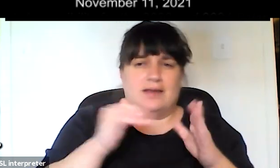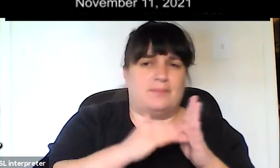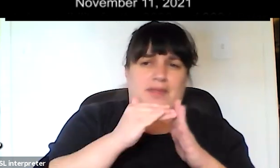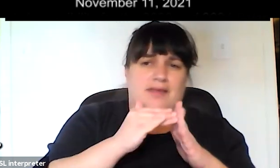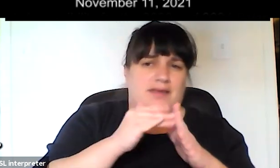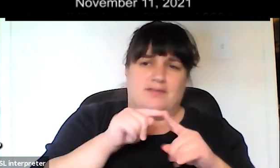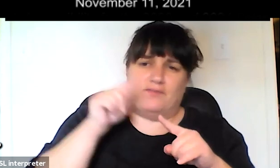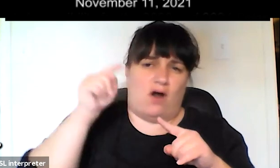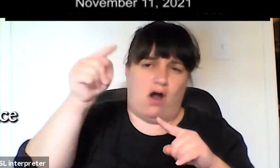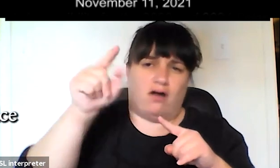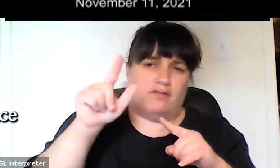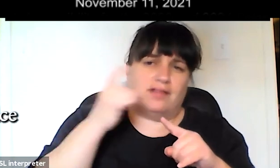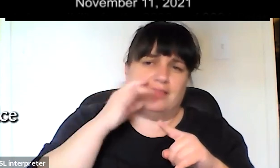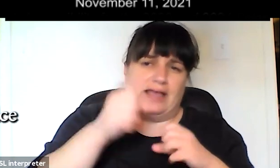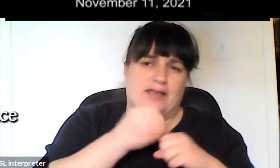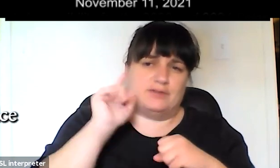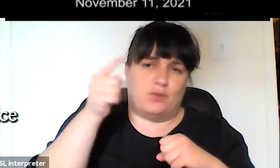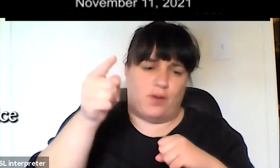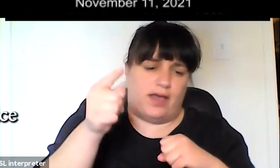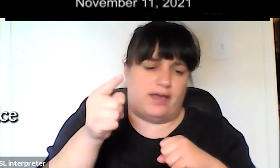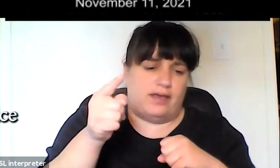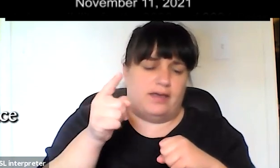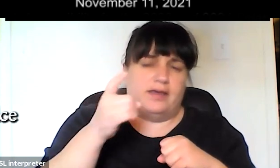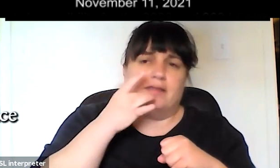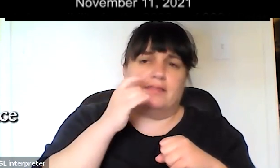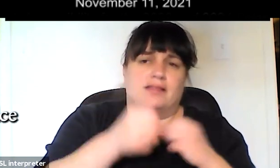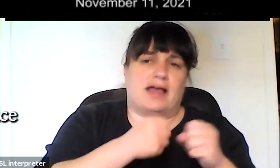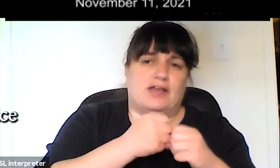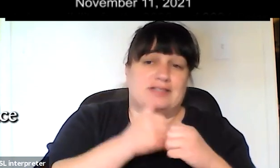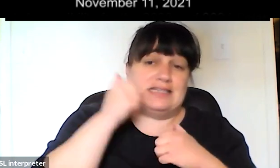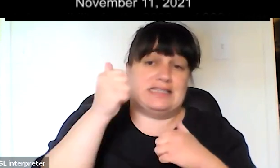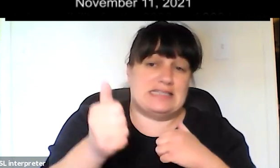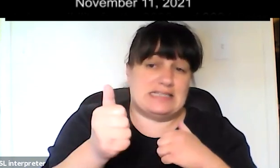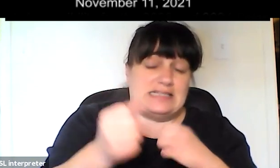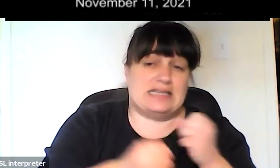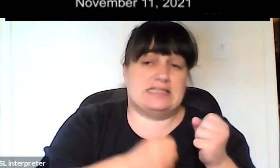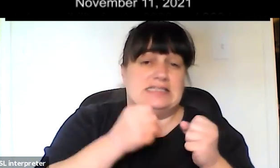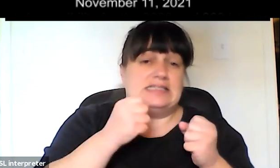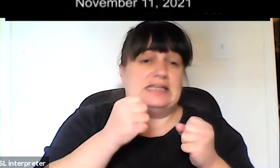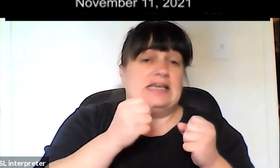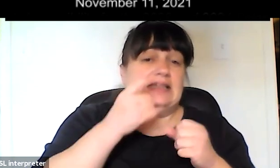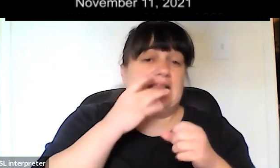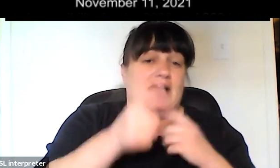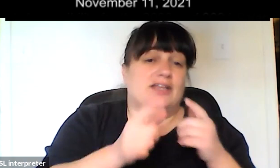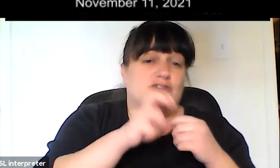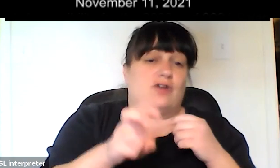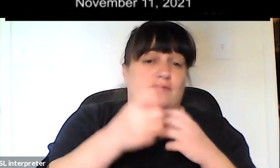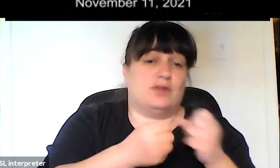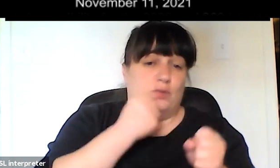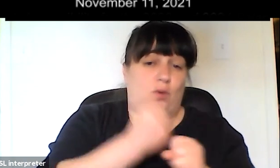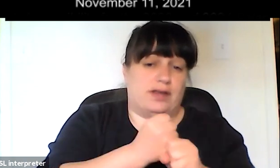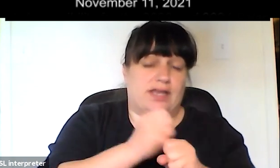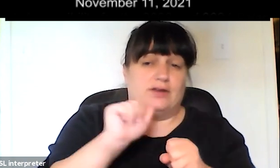light years away from us, where, for example, a light year is the distance that light travels in a year, or about 10 trillion kilometers. And this